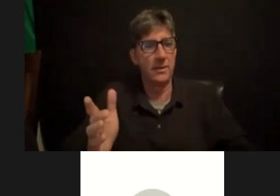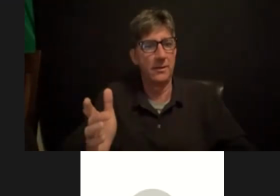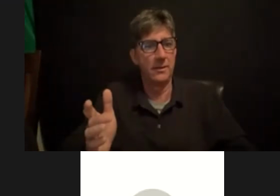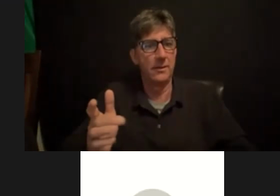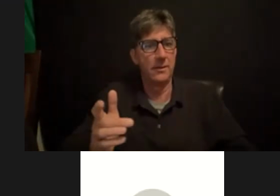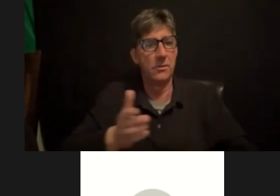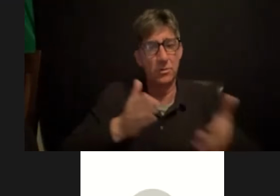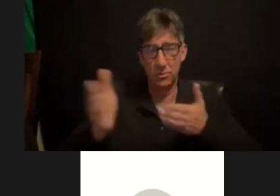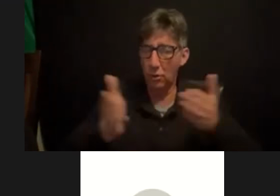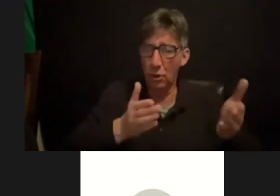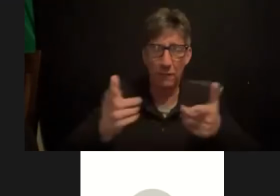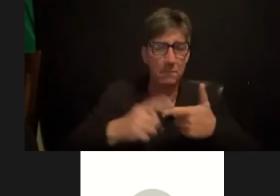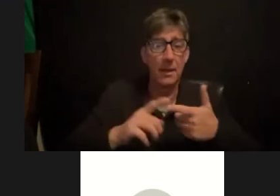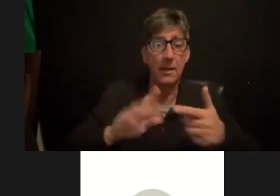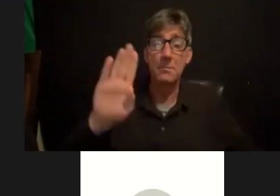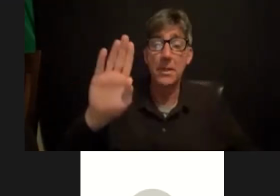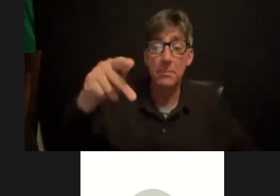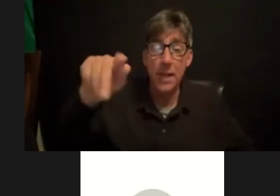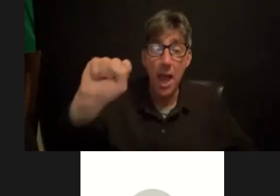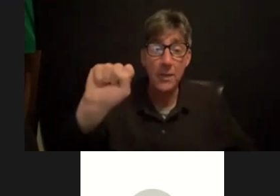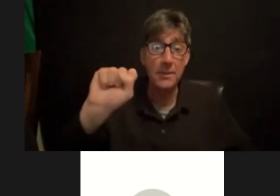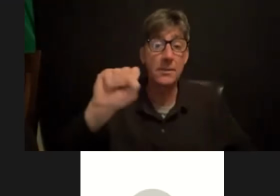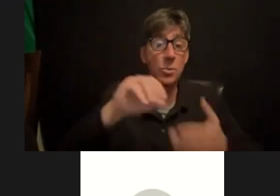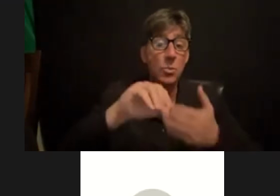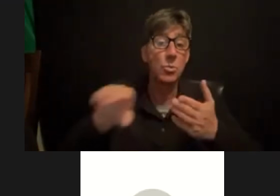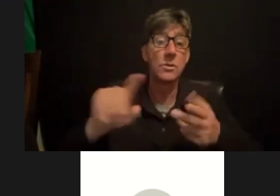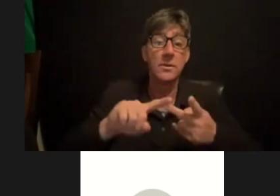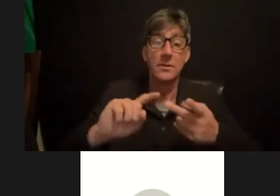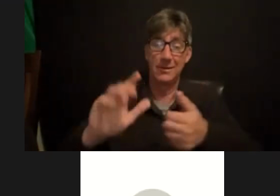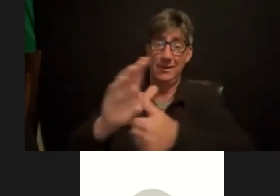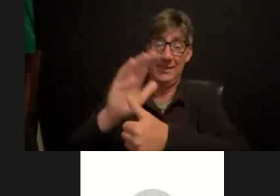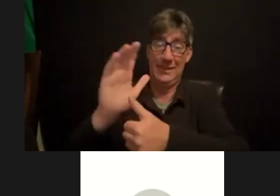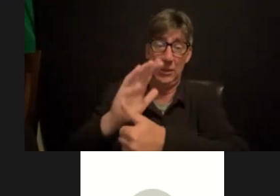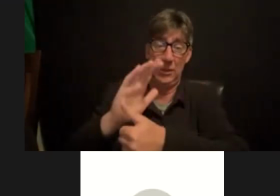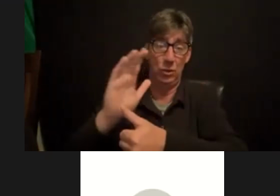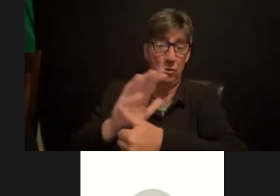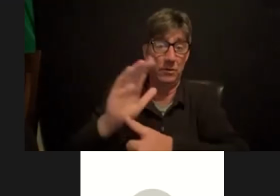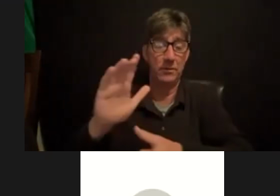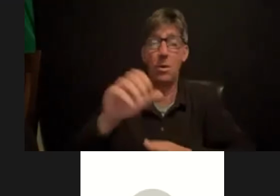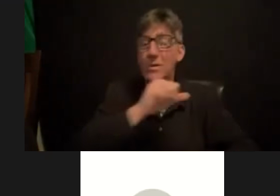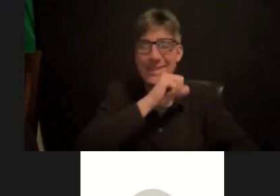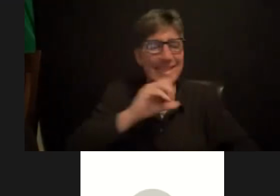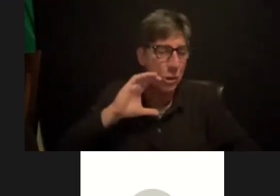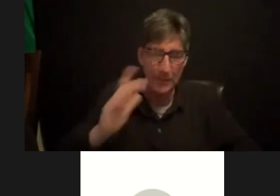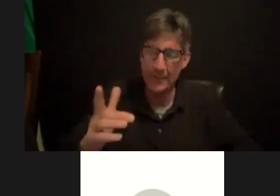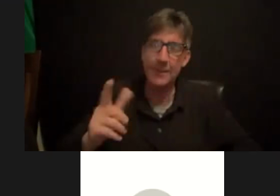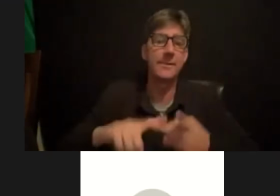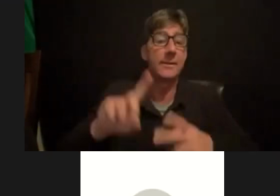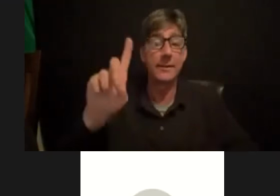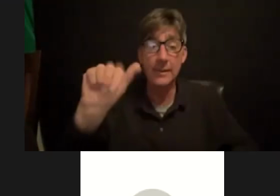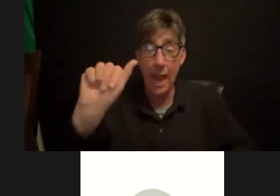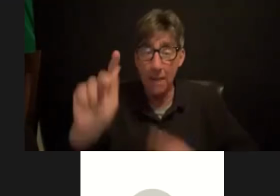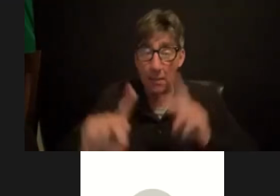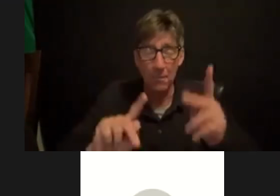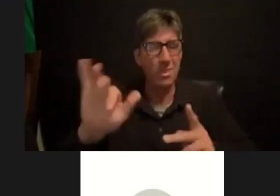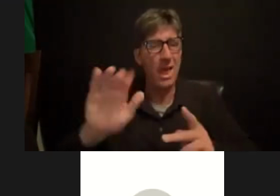about BPS students, our seniors, disabled folks in the community. This is a really critical